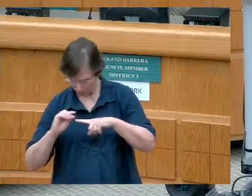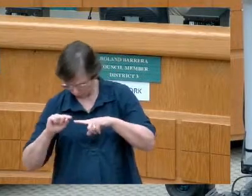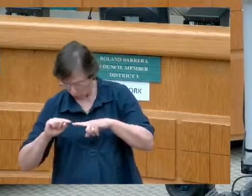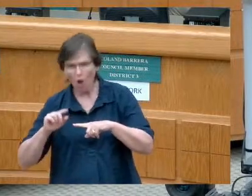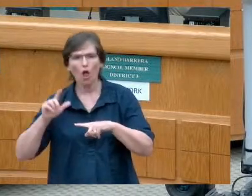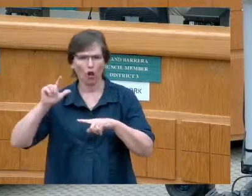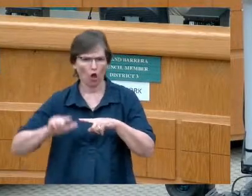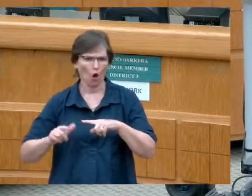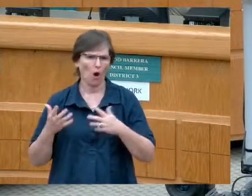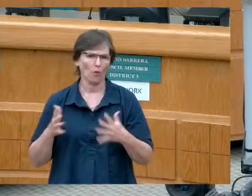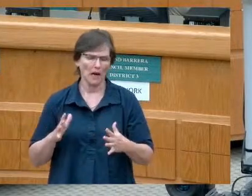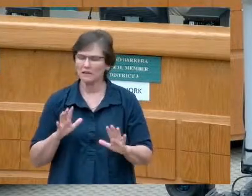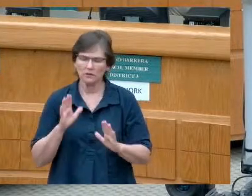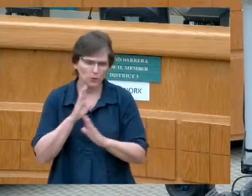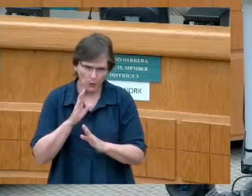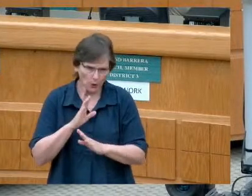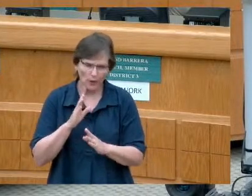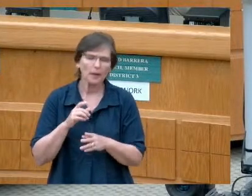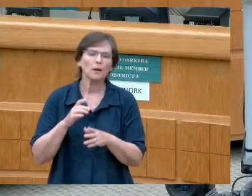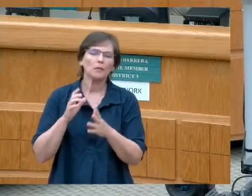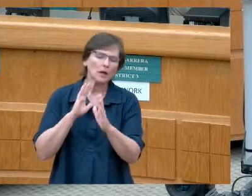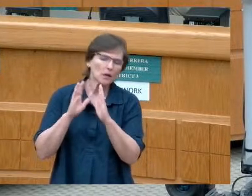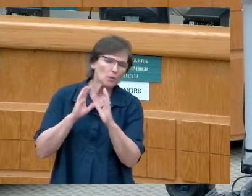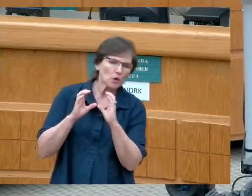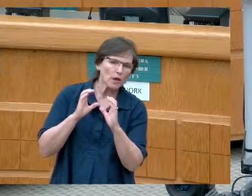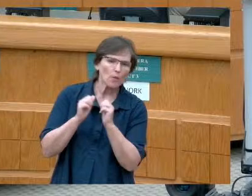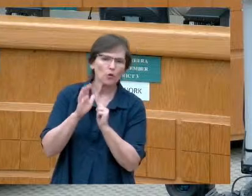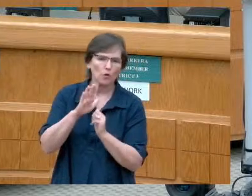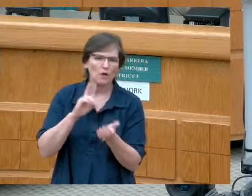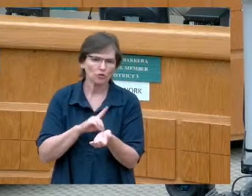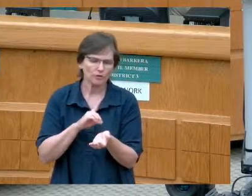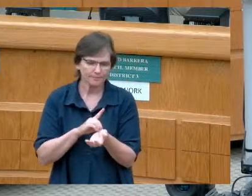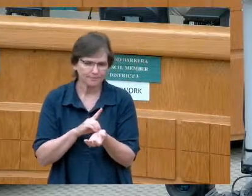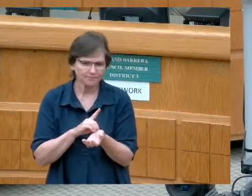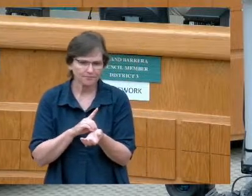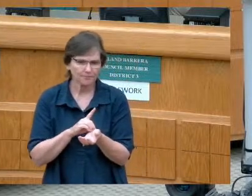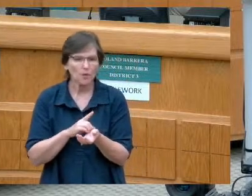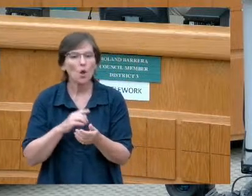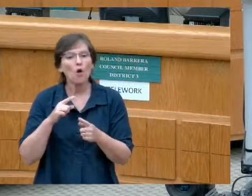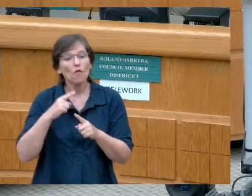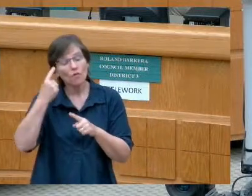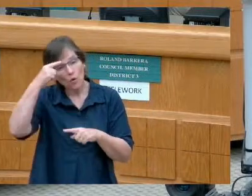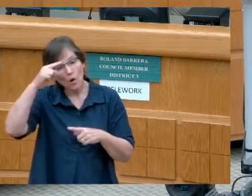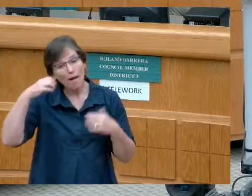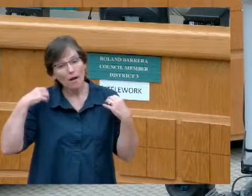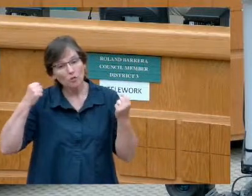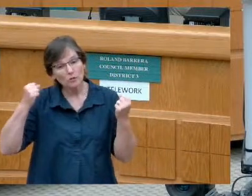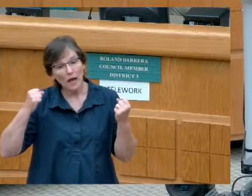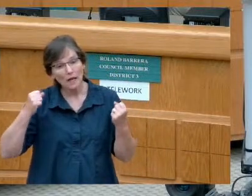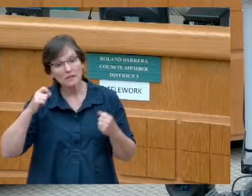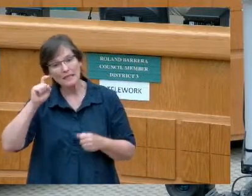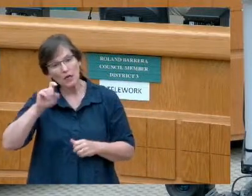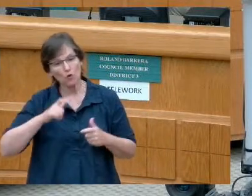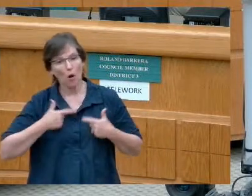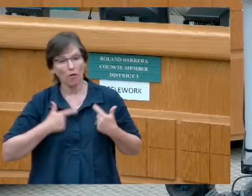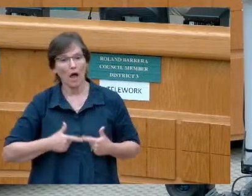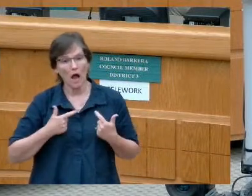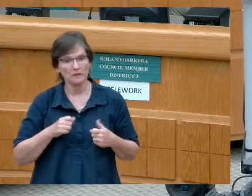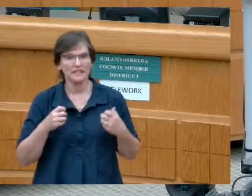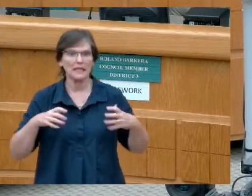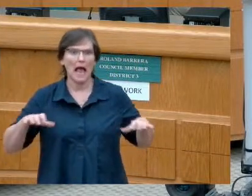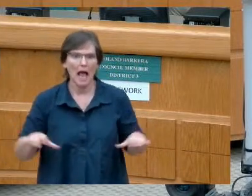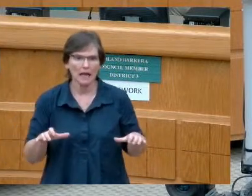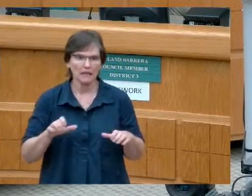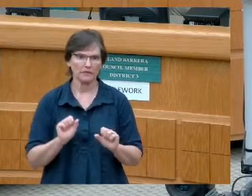Practice deep breathing exercises. Keep your lungs as active and healthy as possible. Get your flu shot this